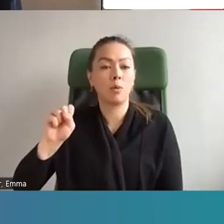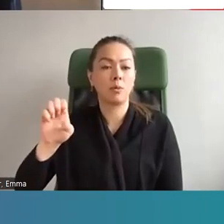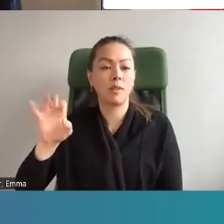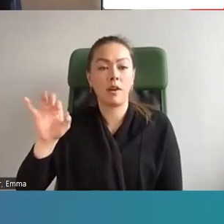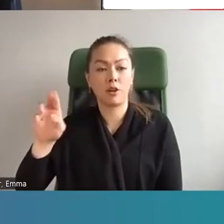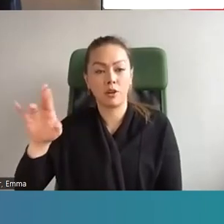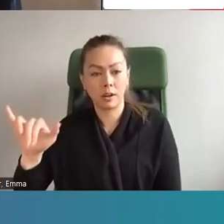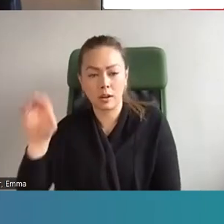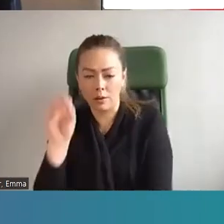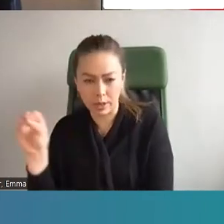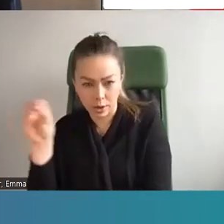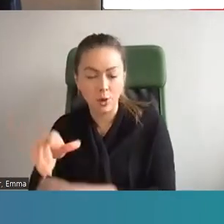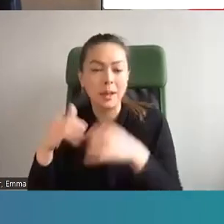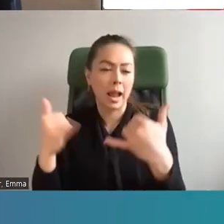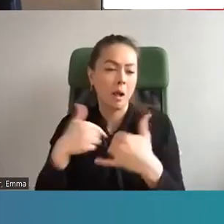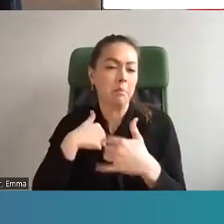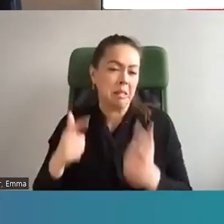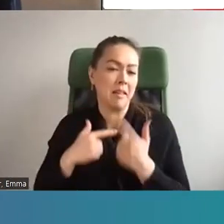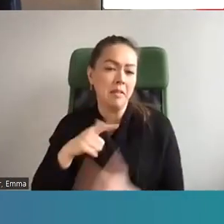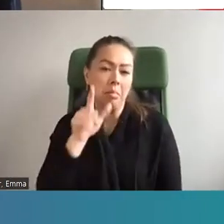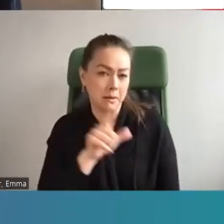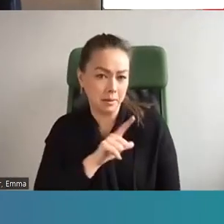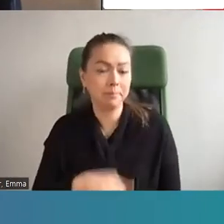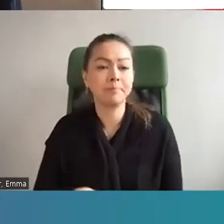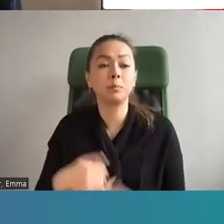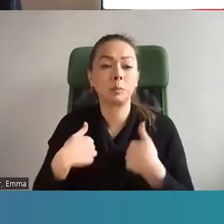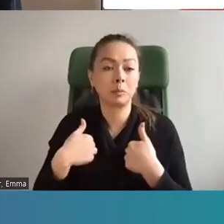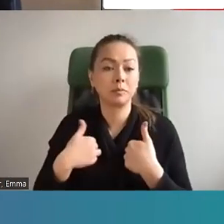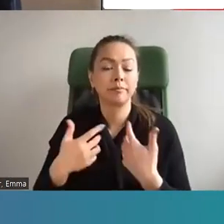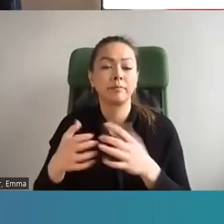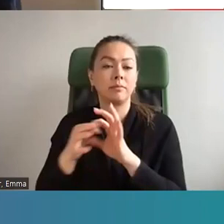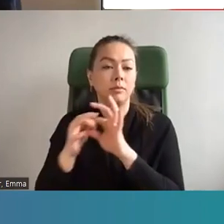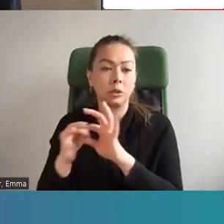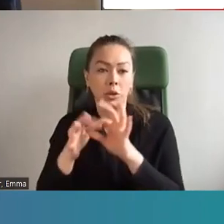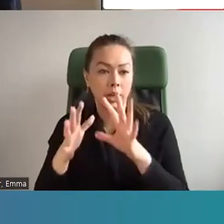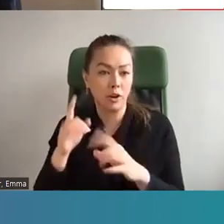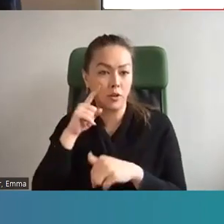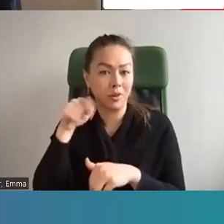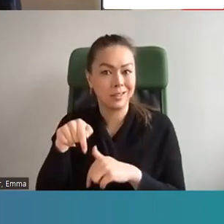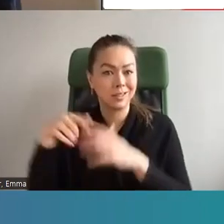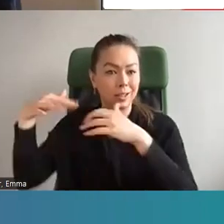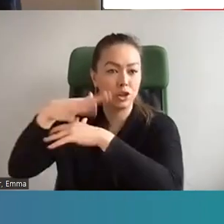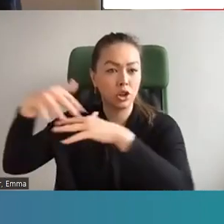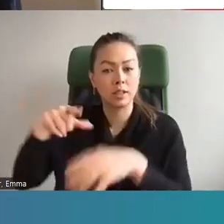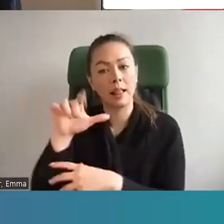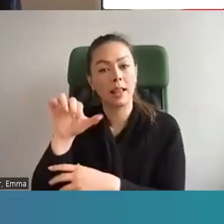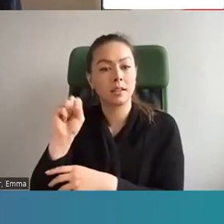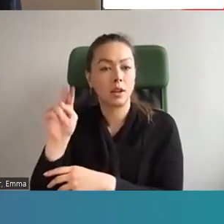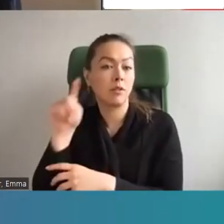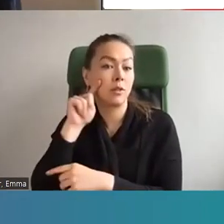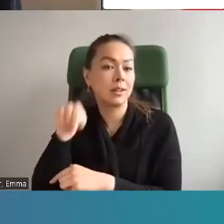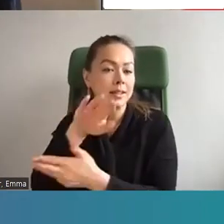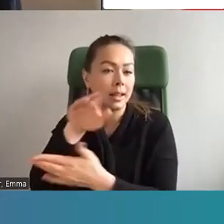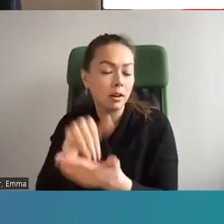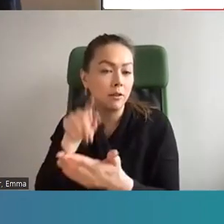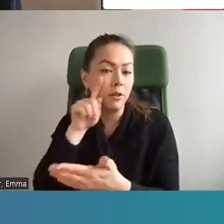home. I am the Implementation Coordinator, Indigenous Liaison at the Center for Research and Education on